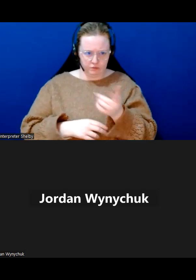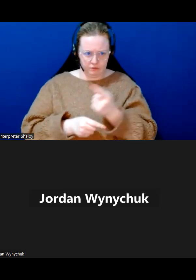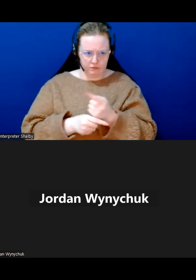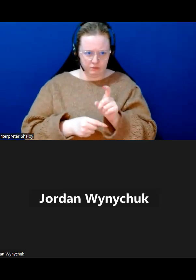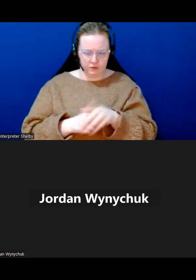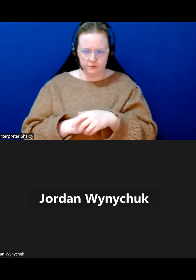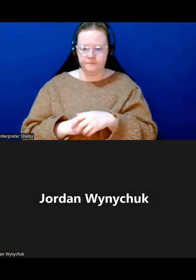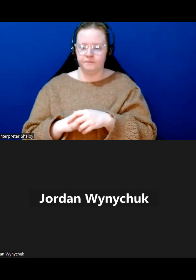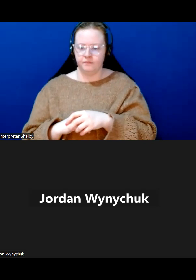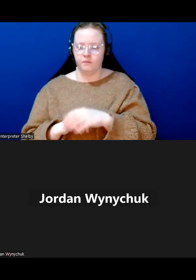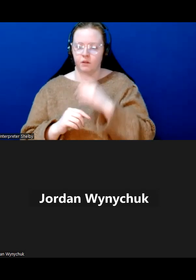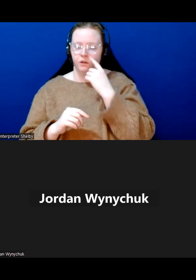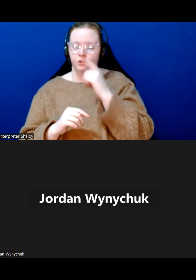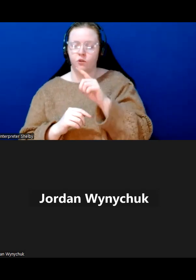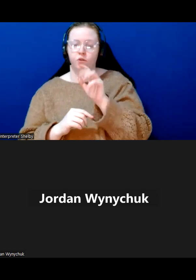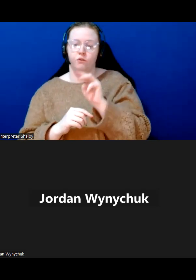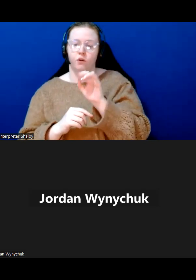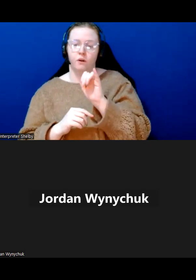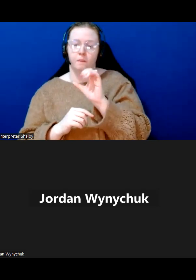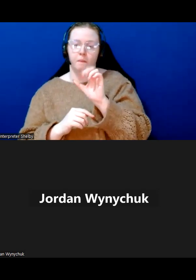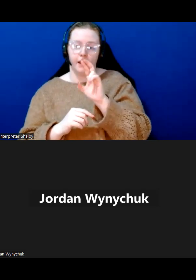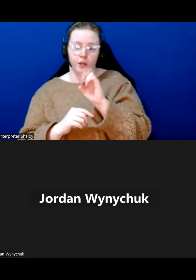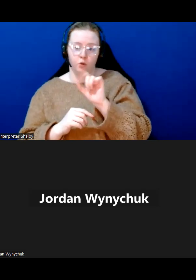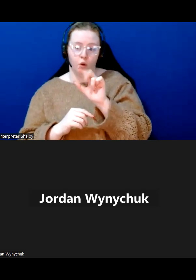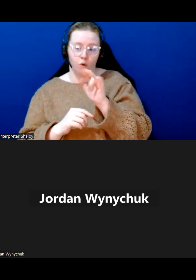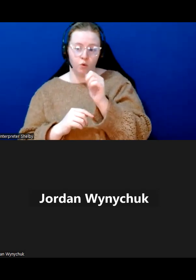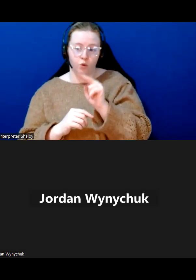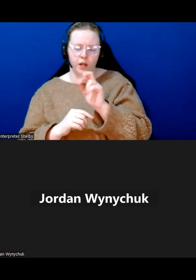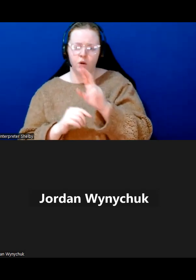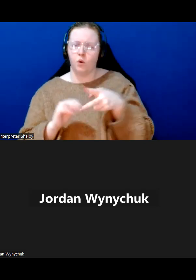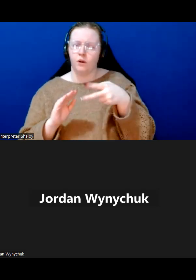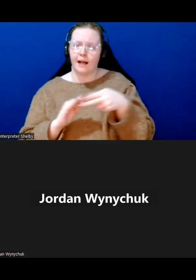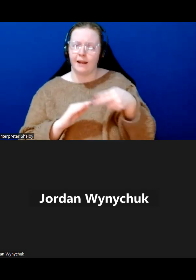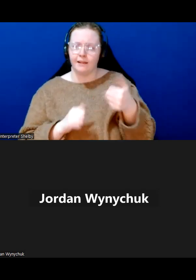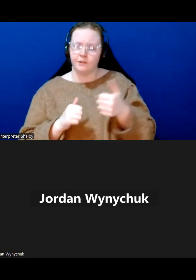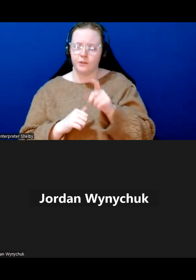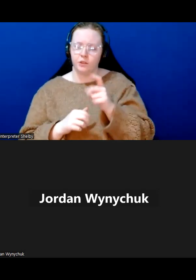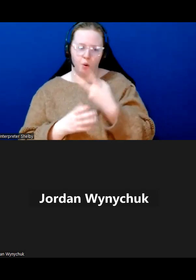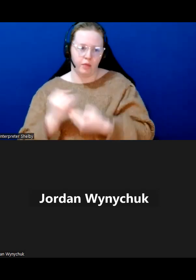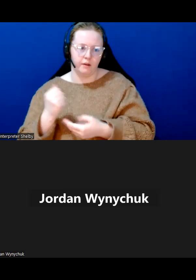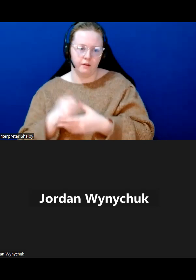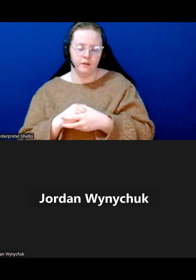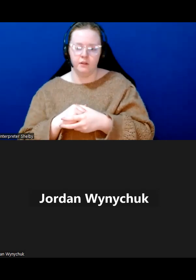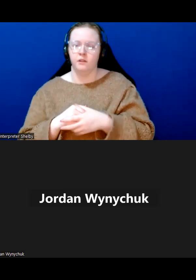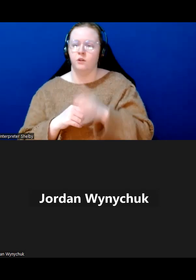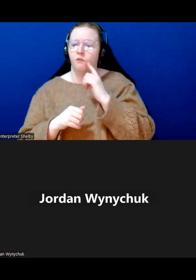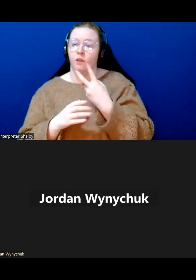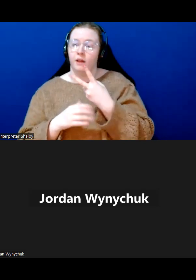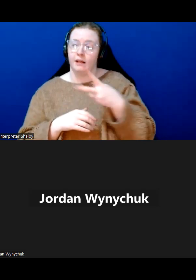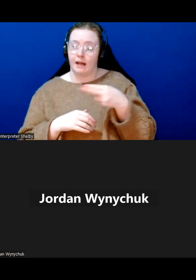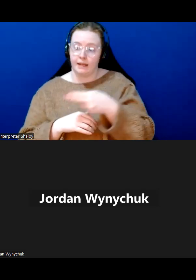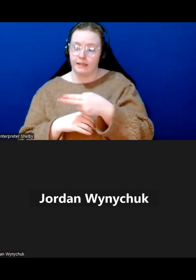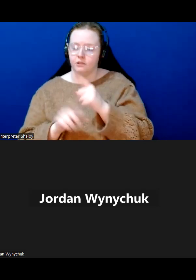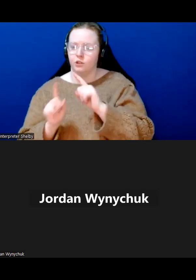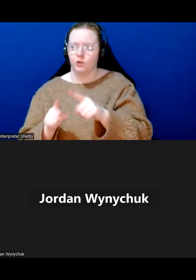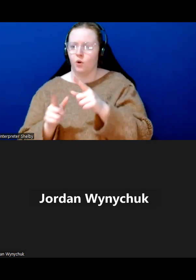So for the microgreen ones or for the cuttings? both. The cuttings, I would go to your local